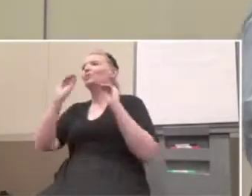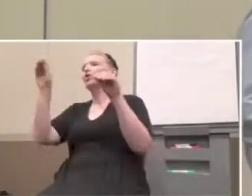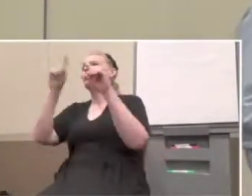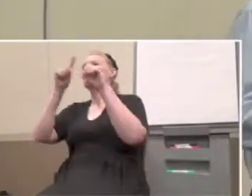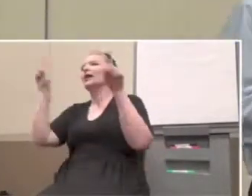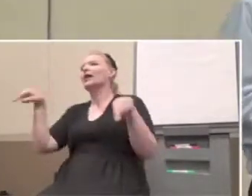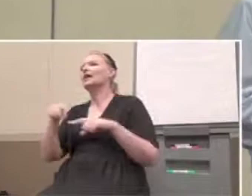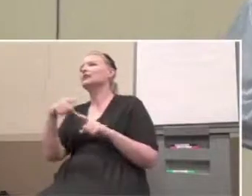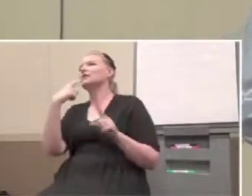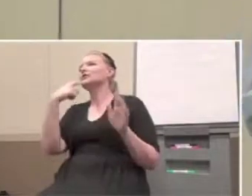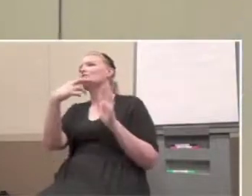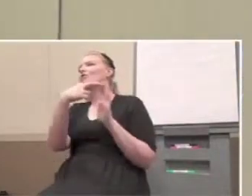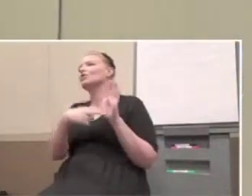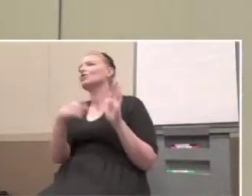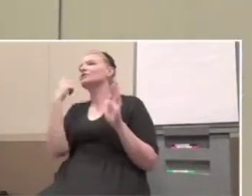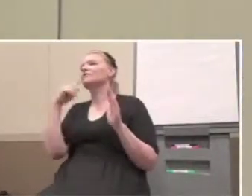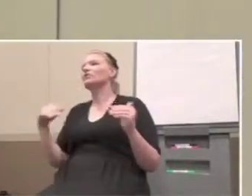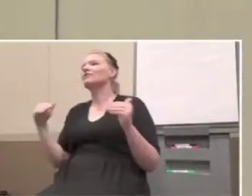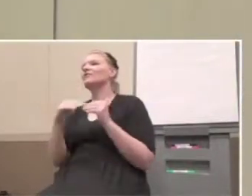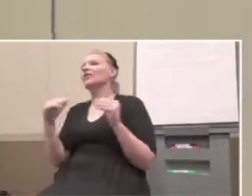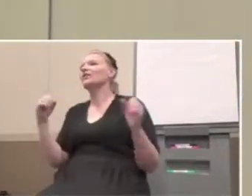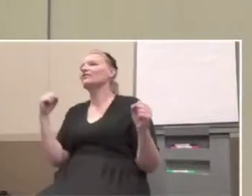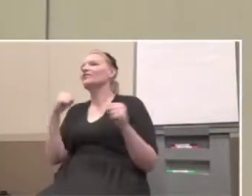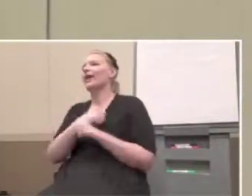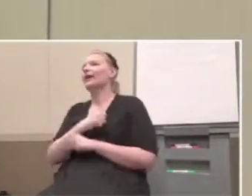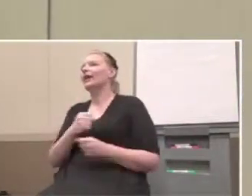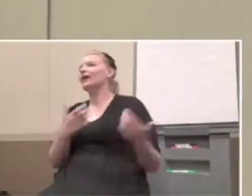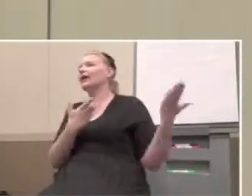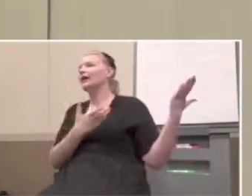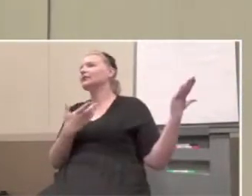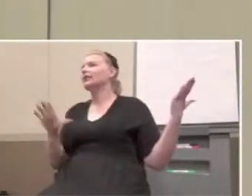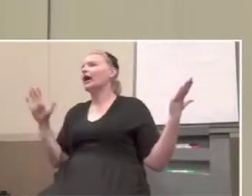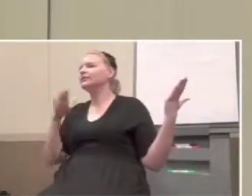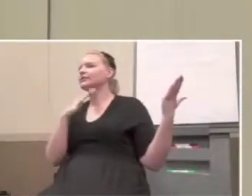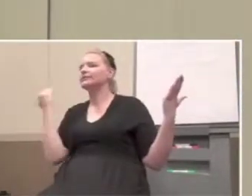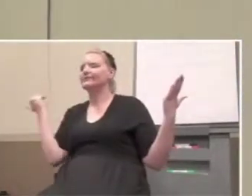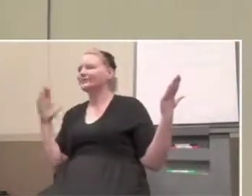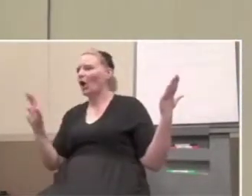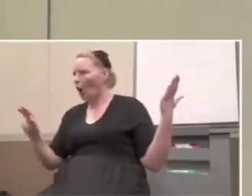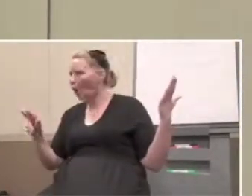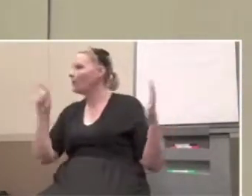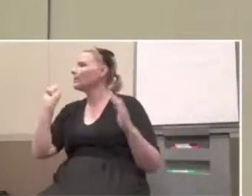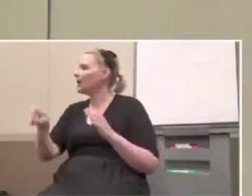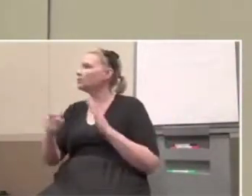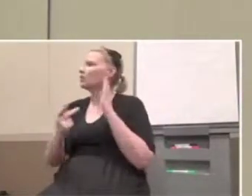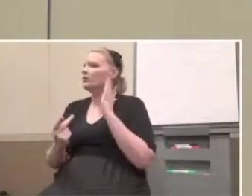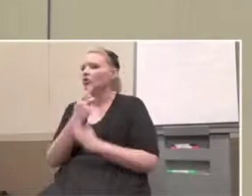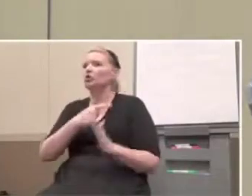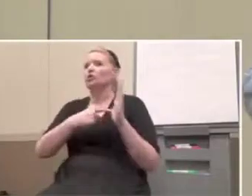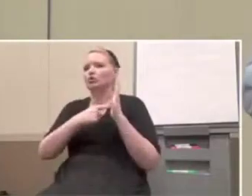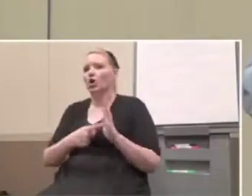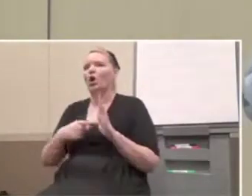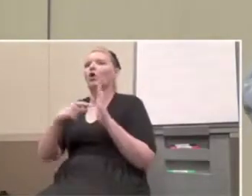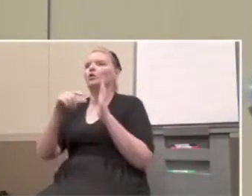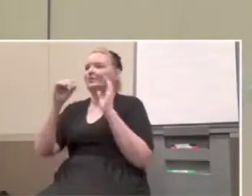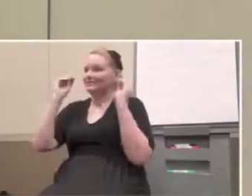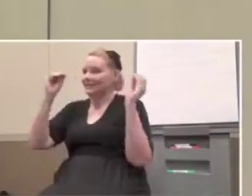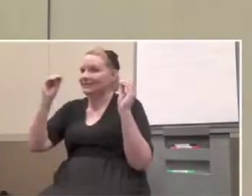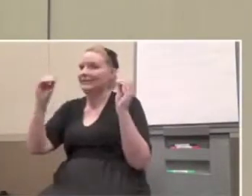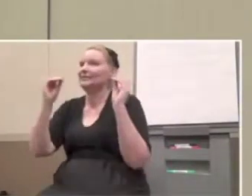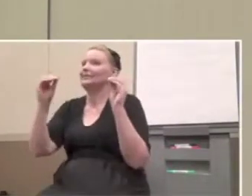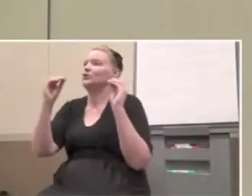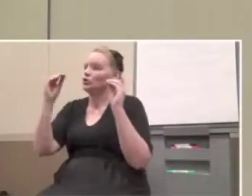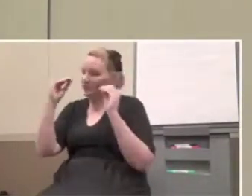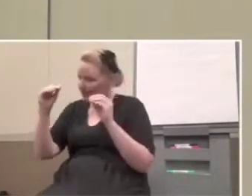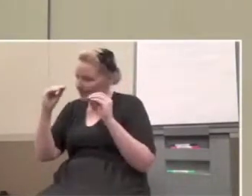rules for fair fighting, and call it a day. I think that you need to review them regularly and use teachable moments throughout your day